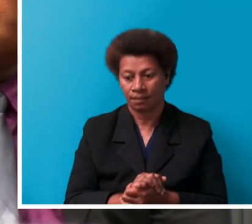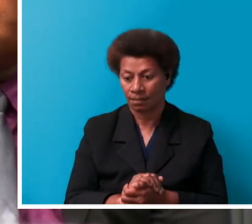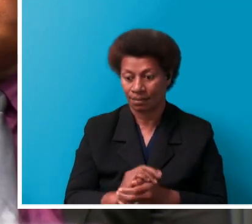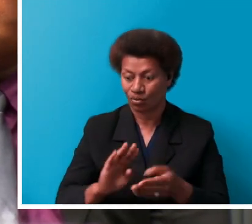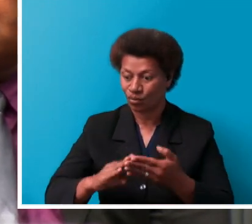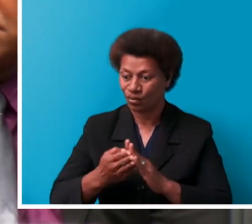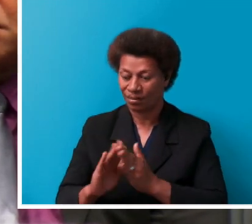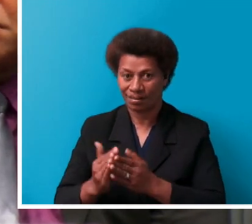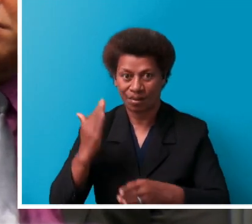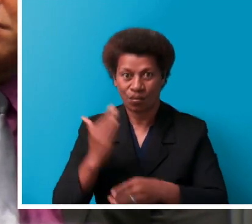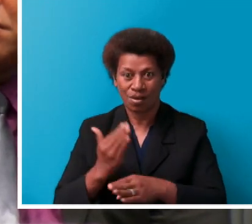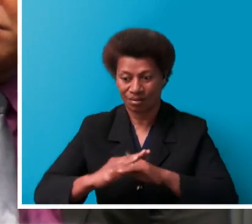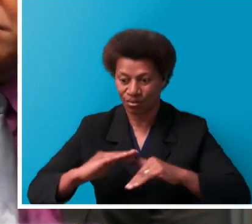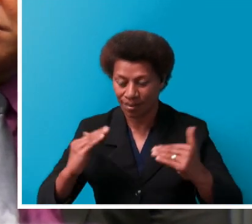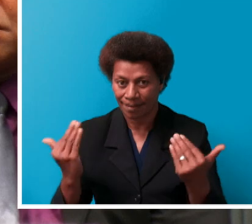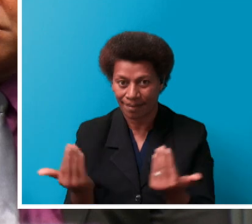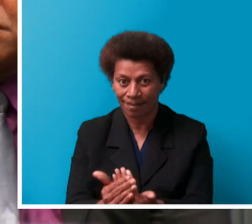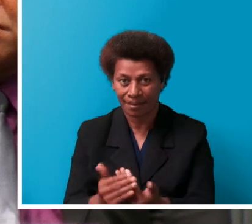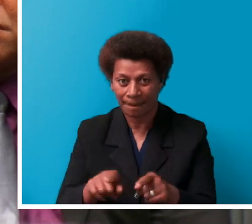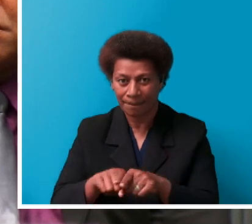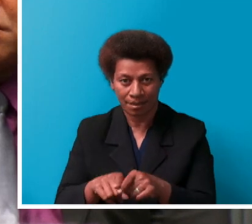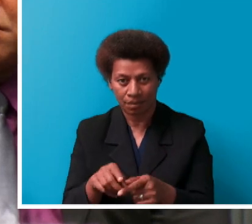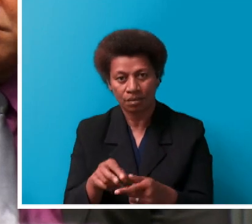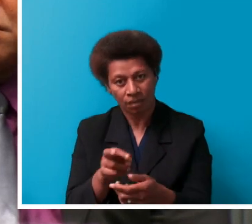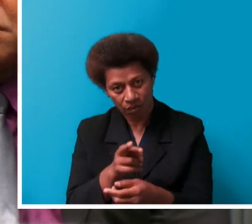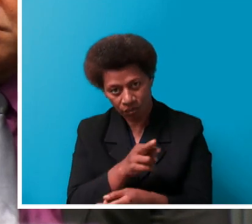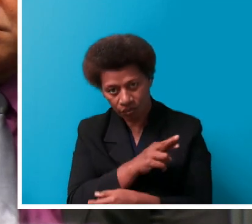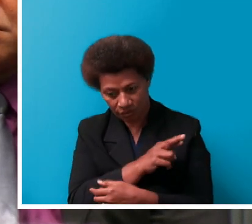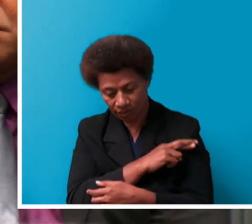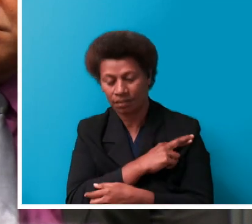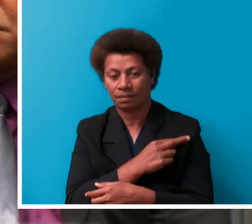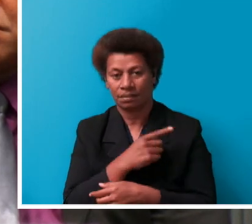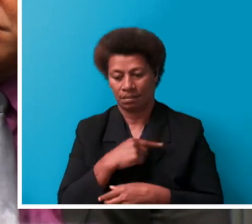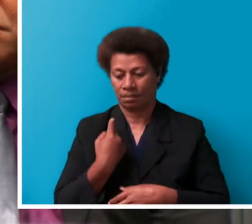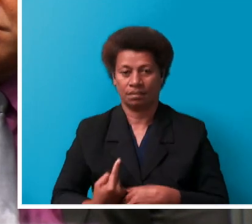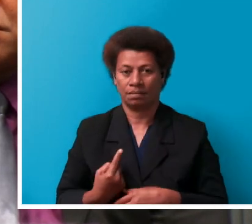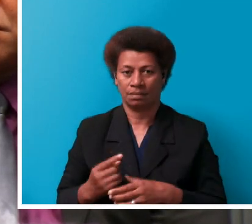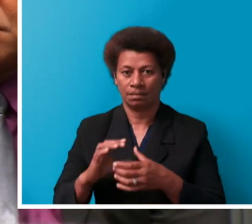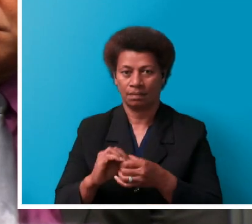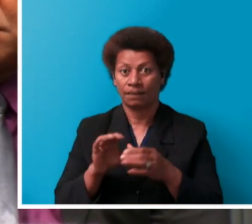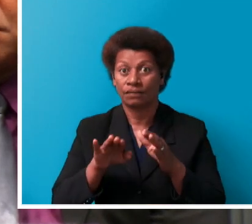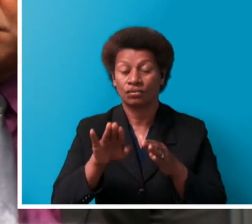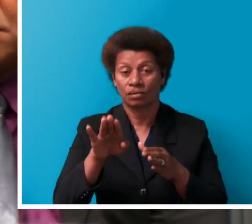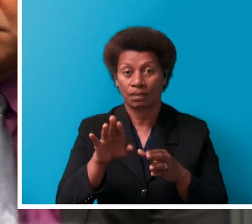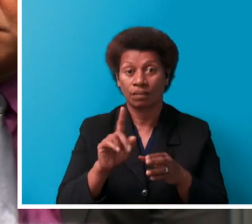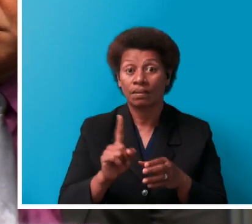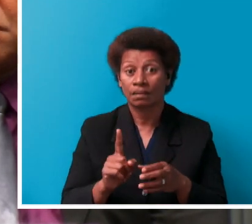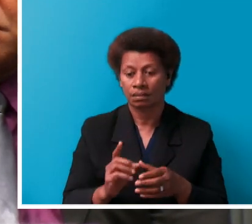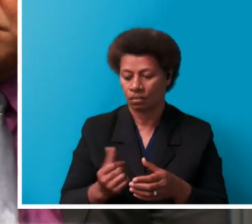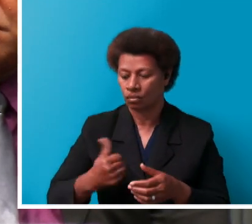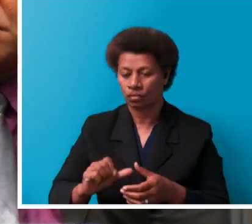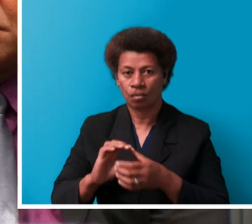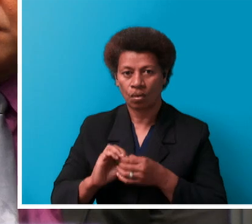sir, is one that takes ownership of its future, using resources available to it